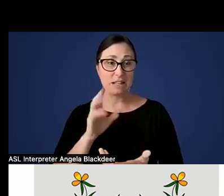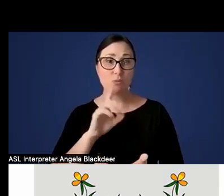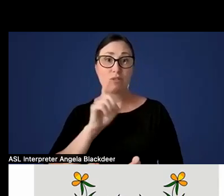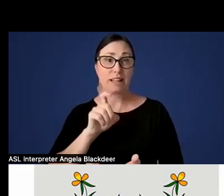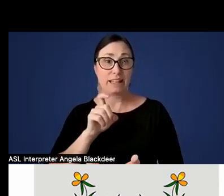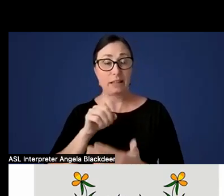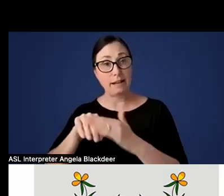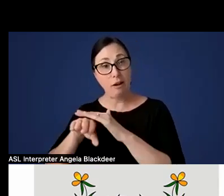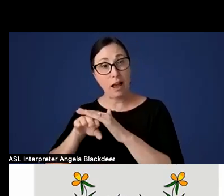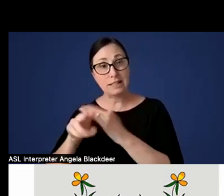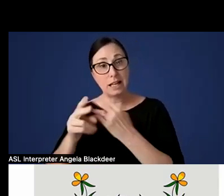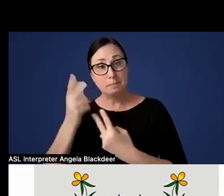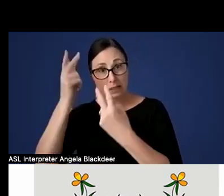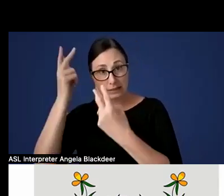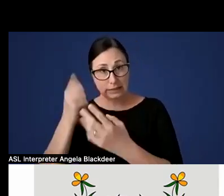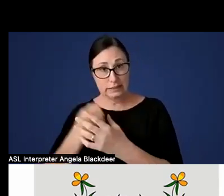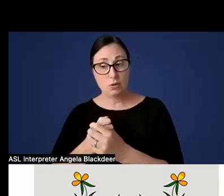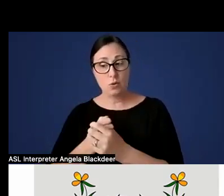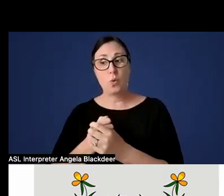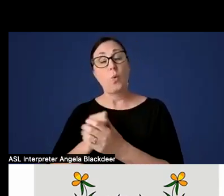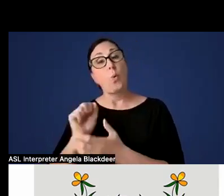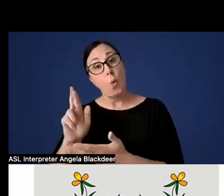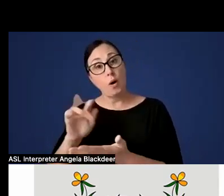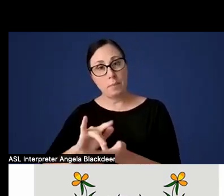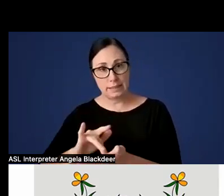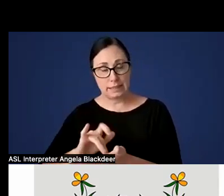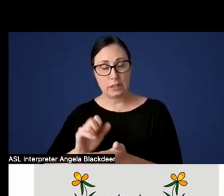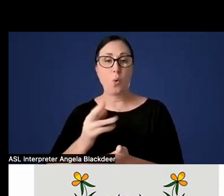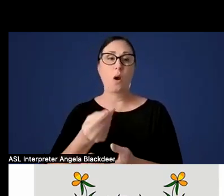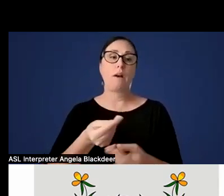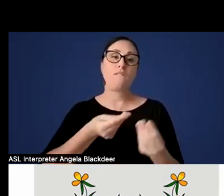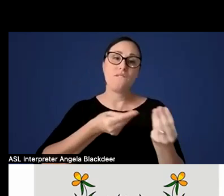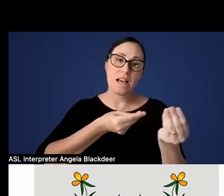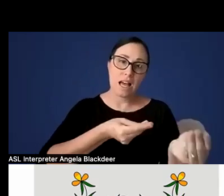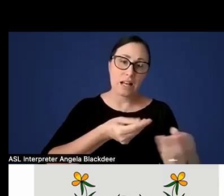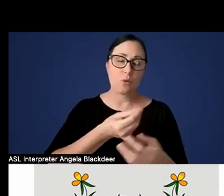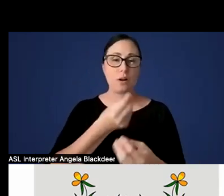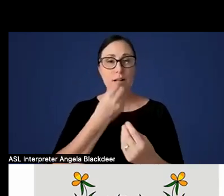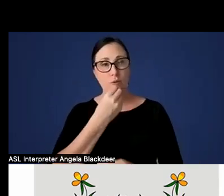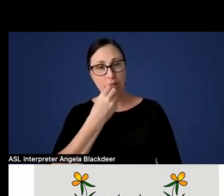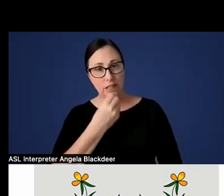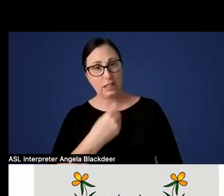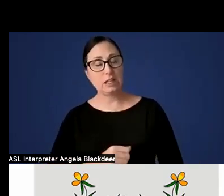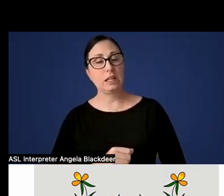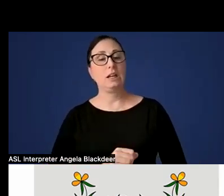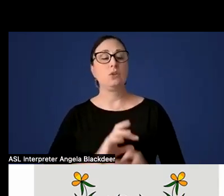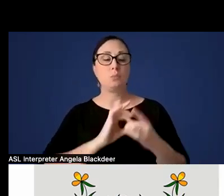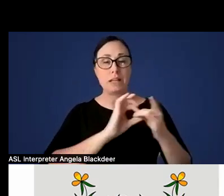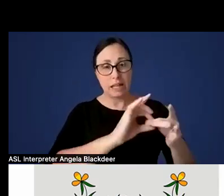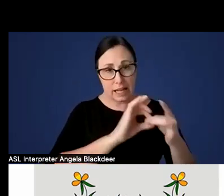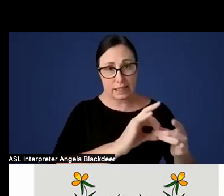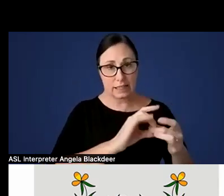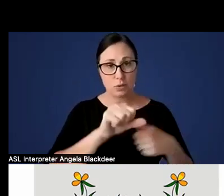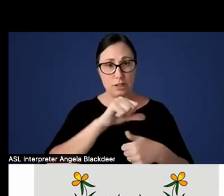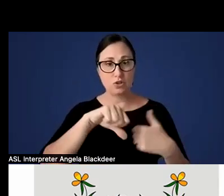to, um, to be fed, to feed, to be in connection with each other. And